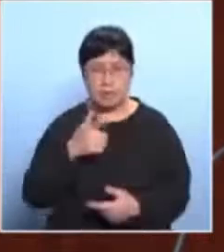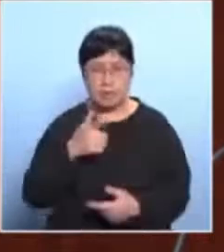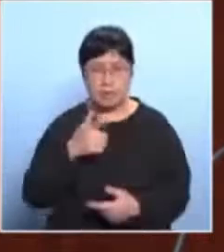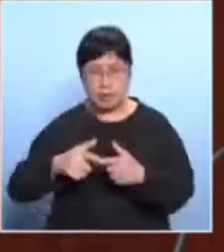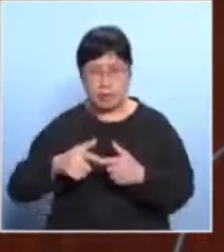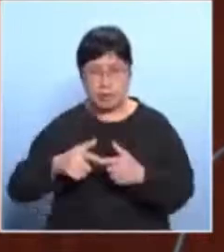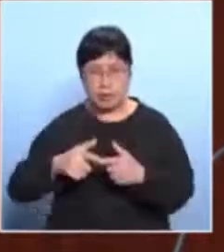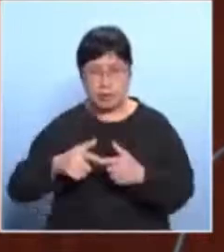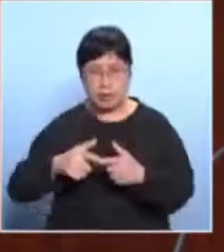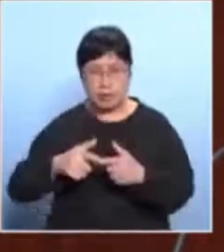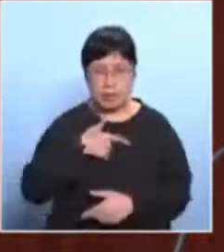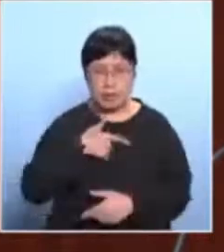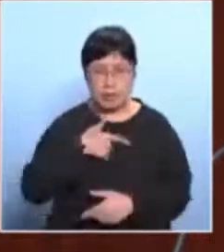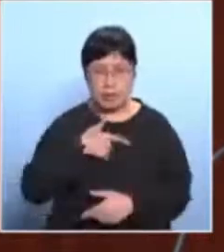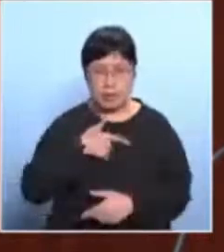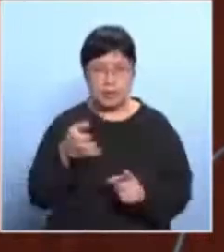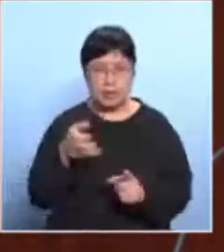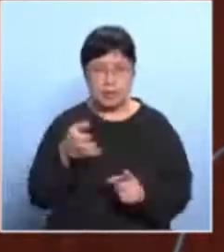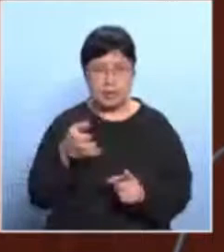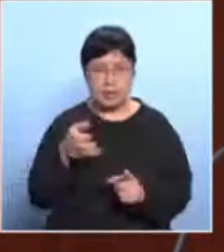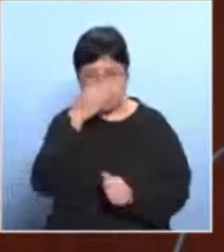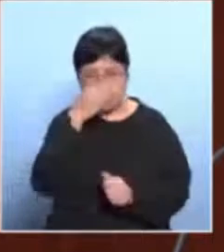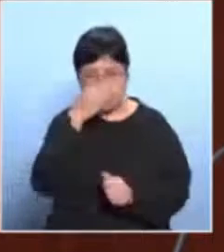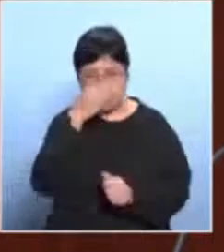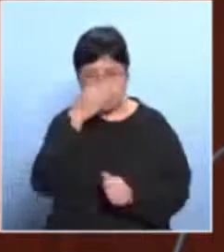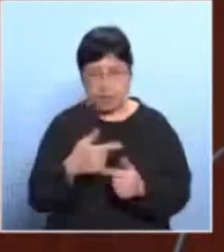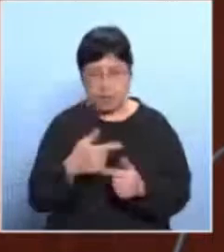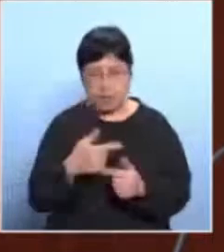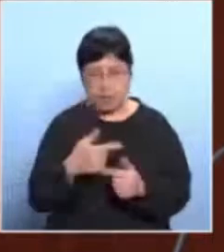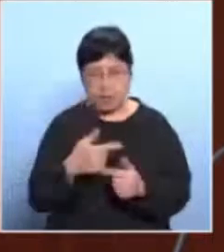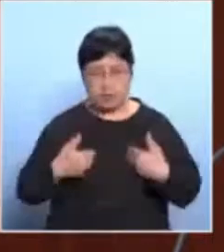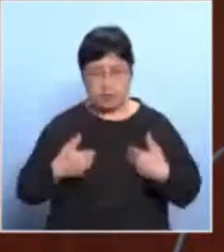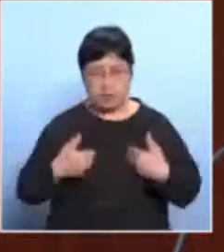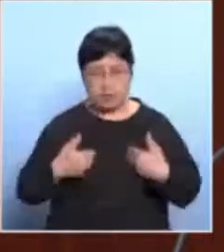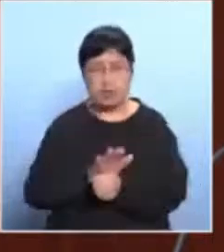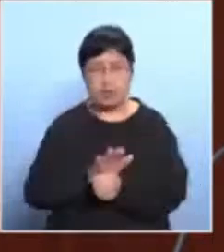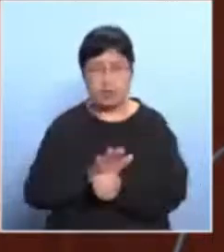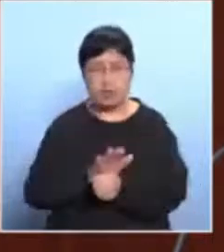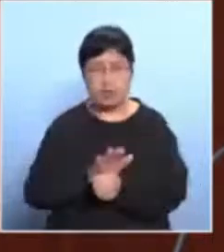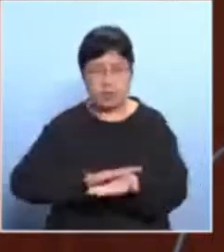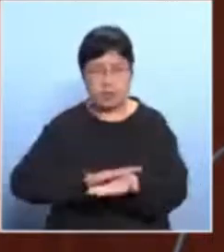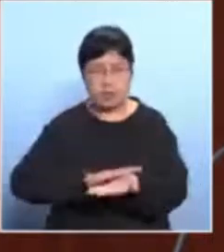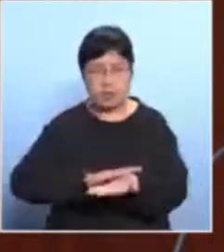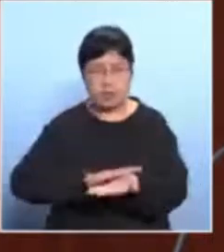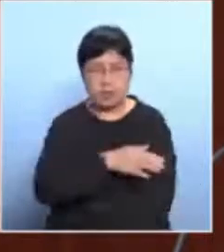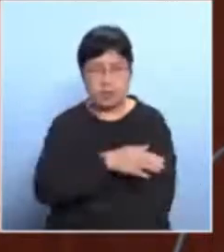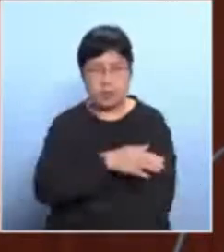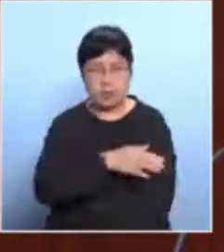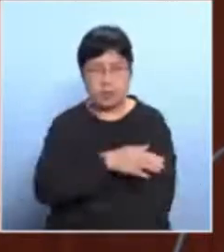trained supplementary medical professionals to serve in the HA and the Departments of Health.